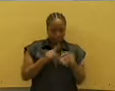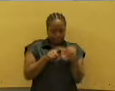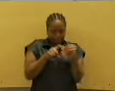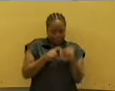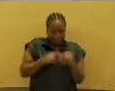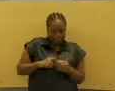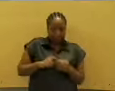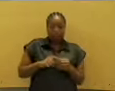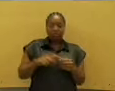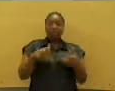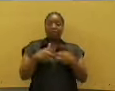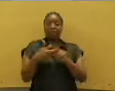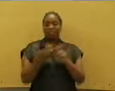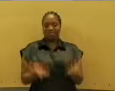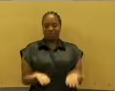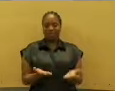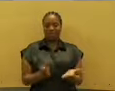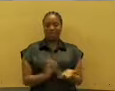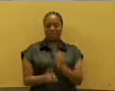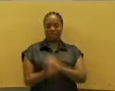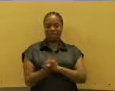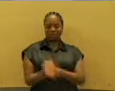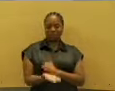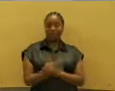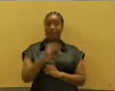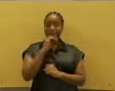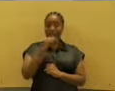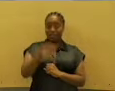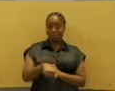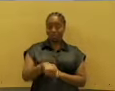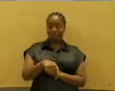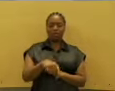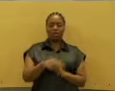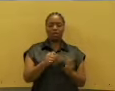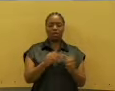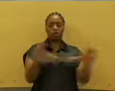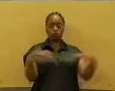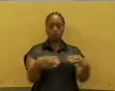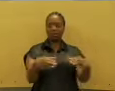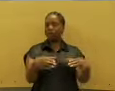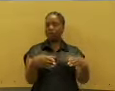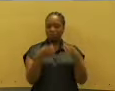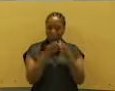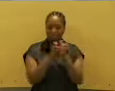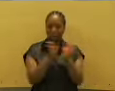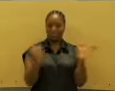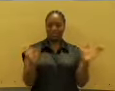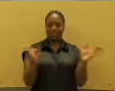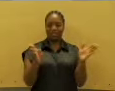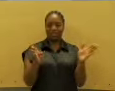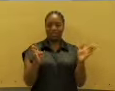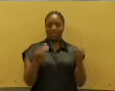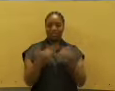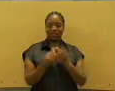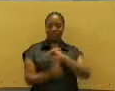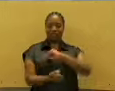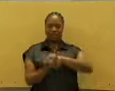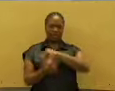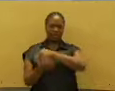not a problem linked specifically to a particular people, but this was something that specifically came out in these